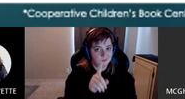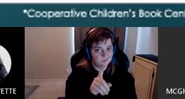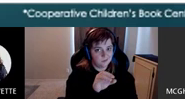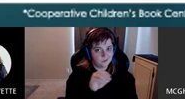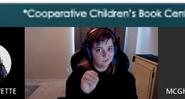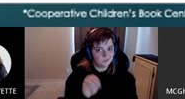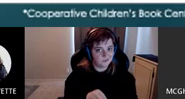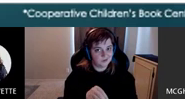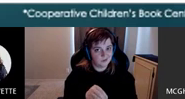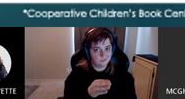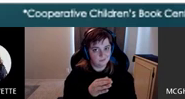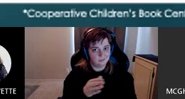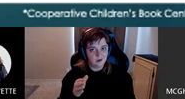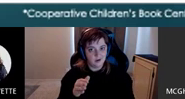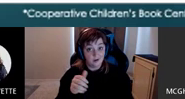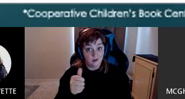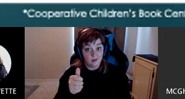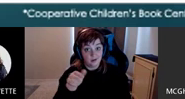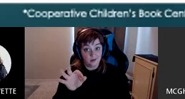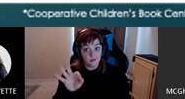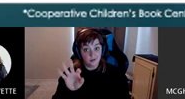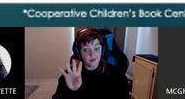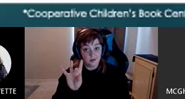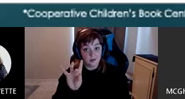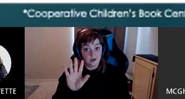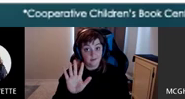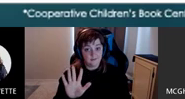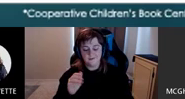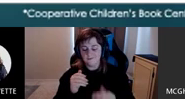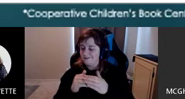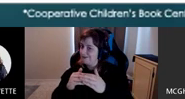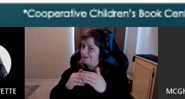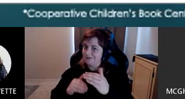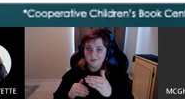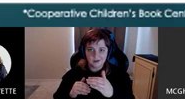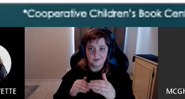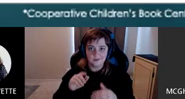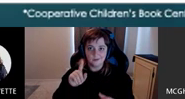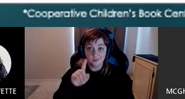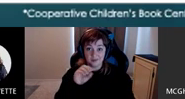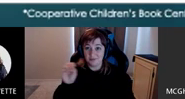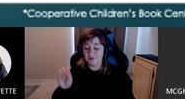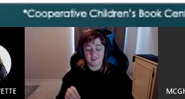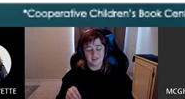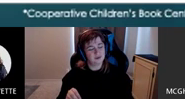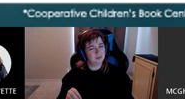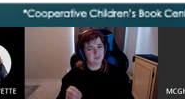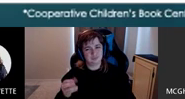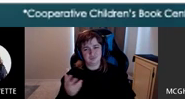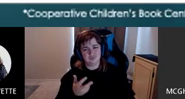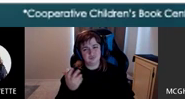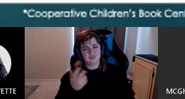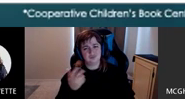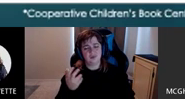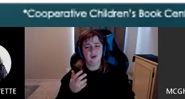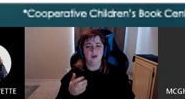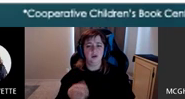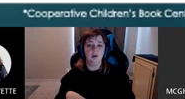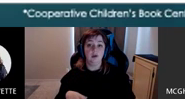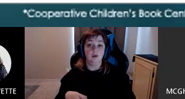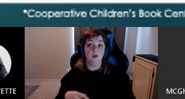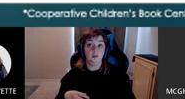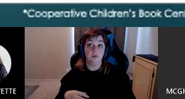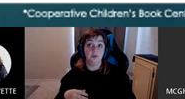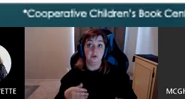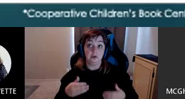less than 1%. So does that mean we've come a long way? Or is it sad that we've